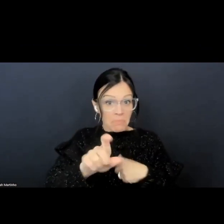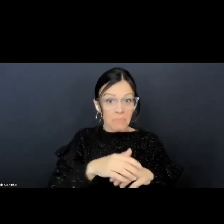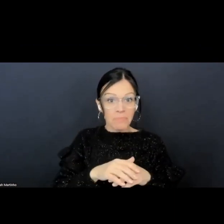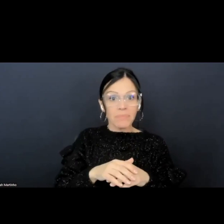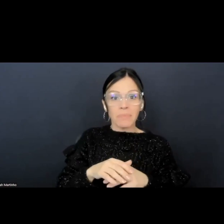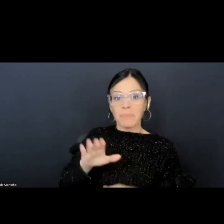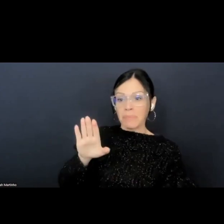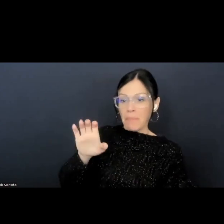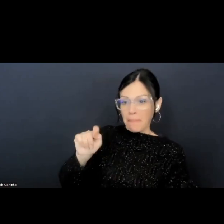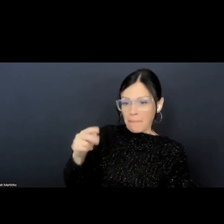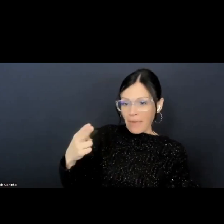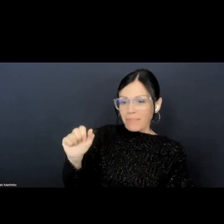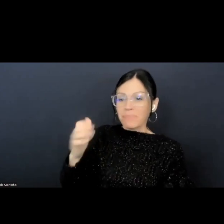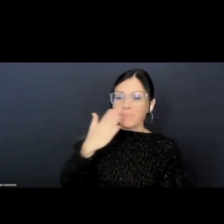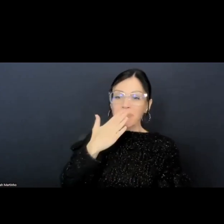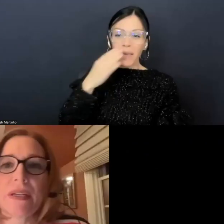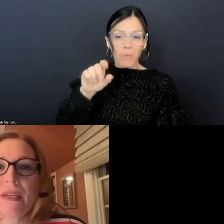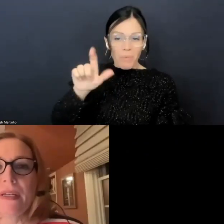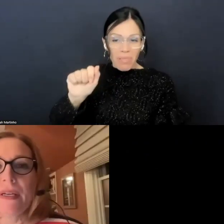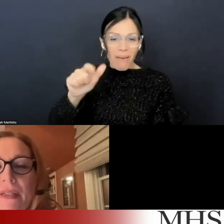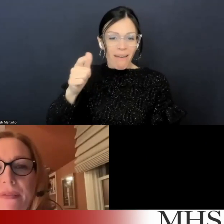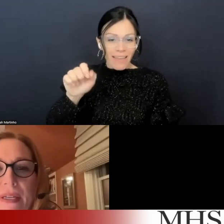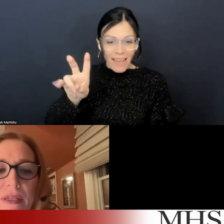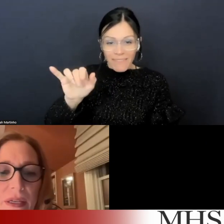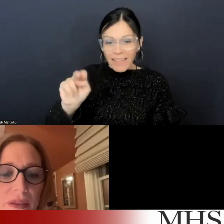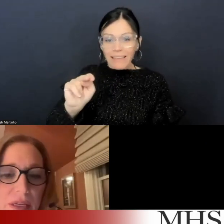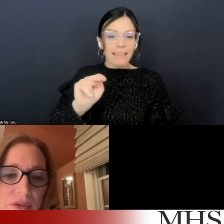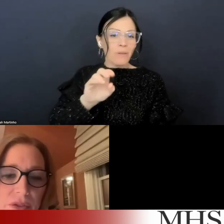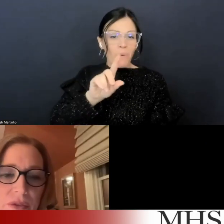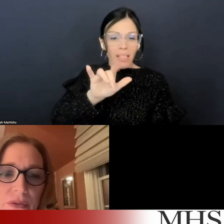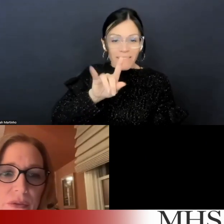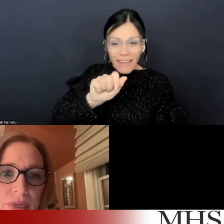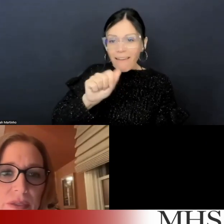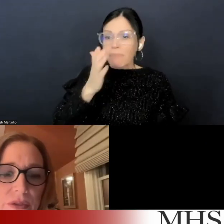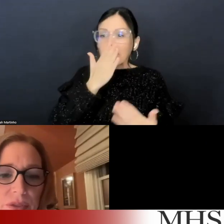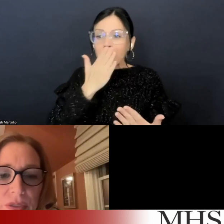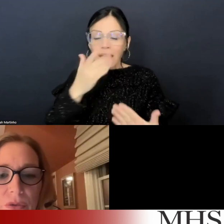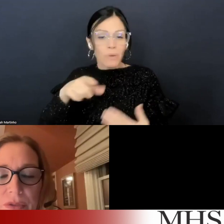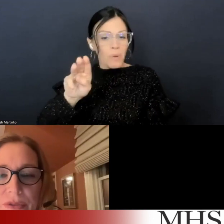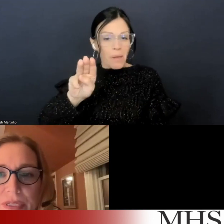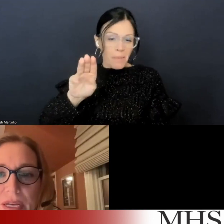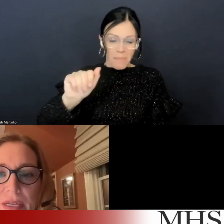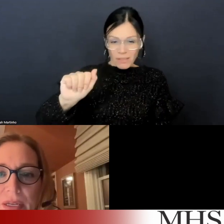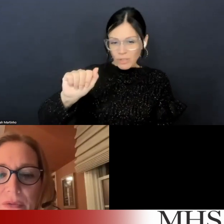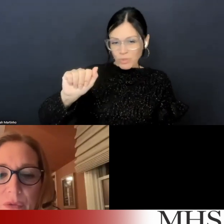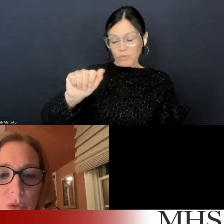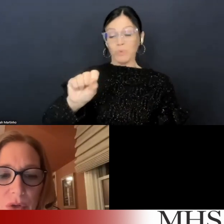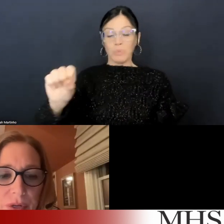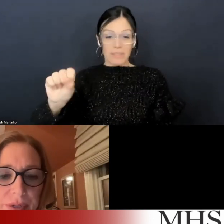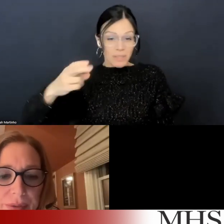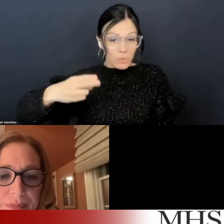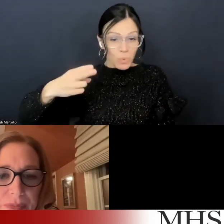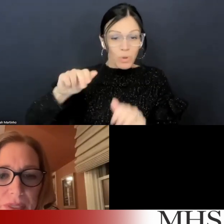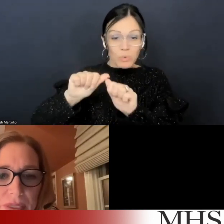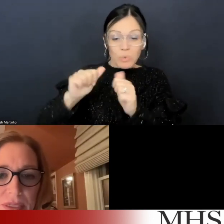that thank you ola thank you govin olivia and thank you to the massachusetts historical society for